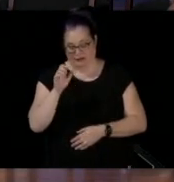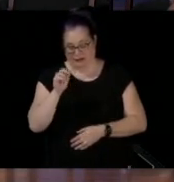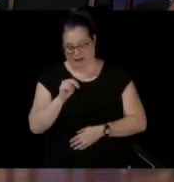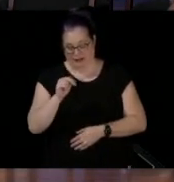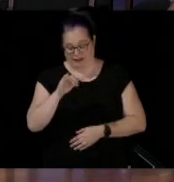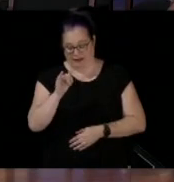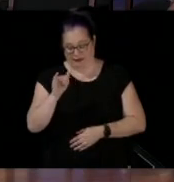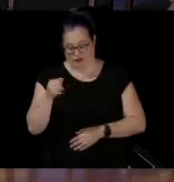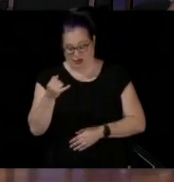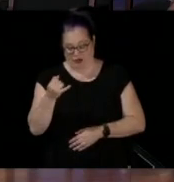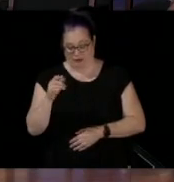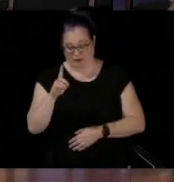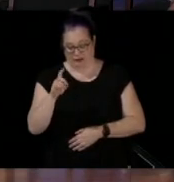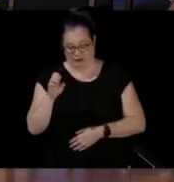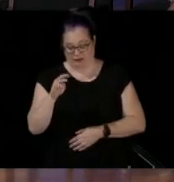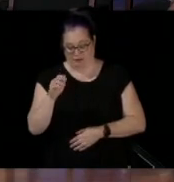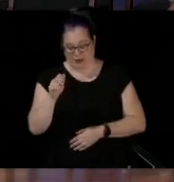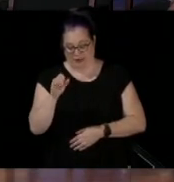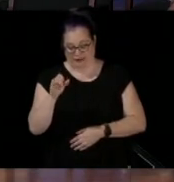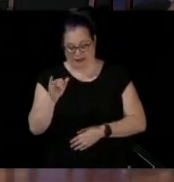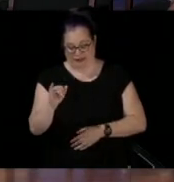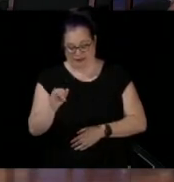DeMasi.